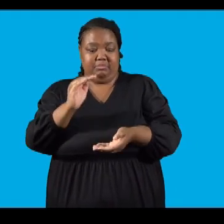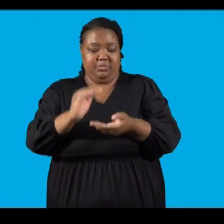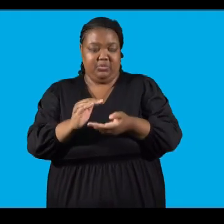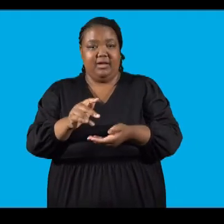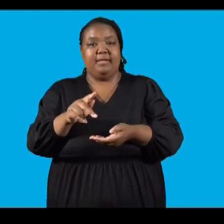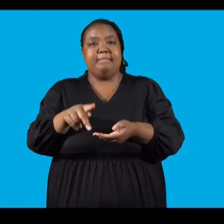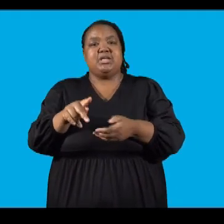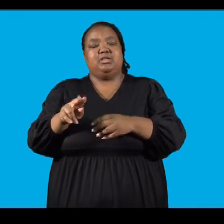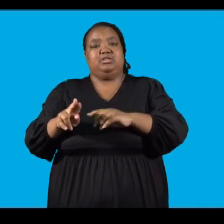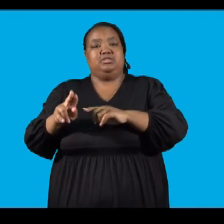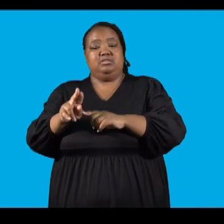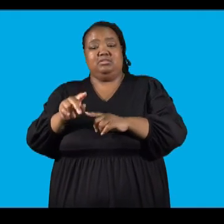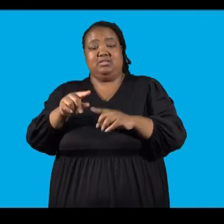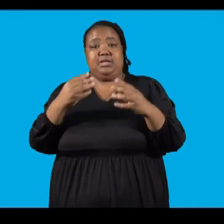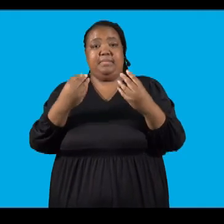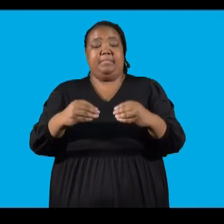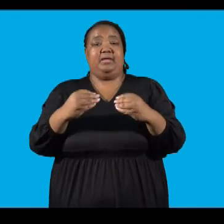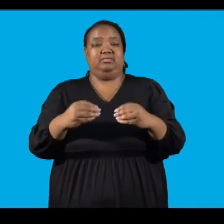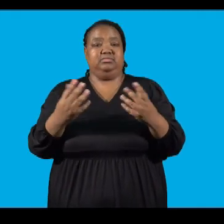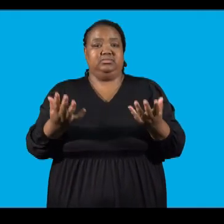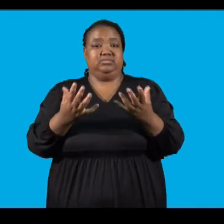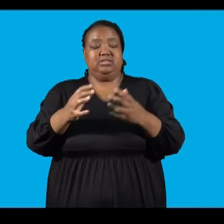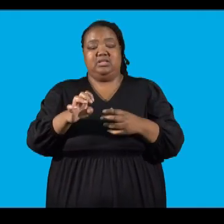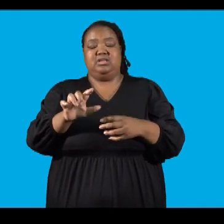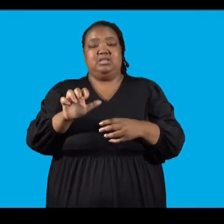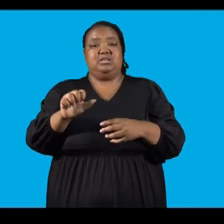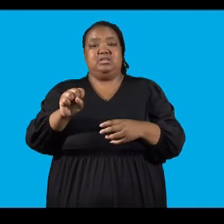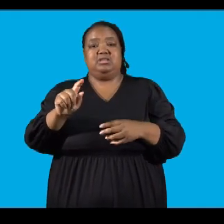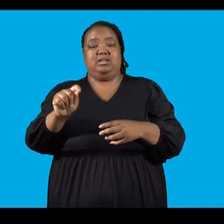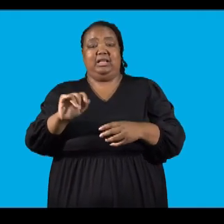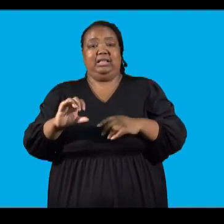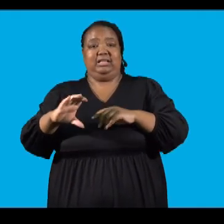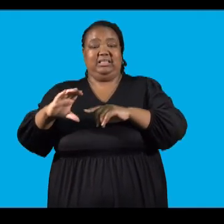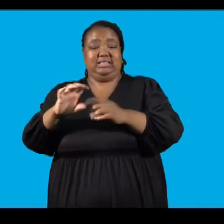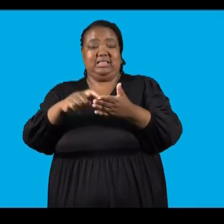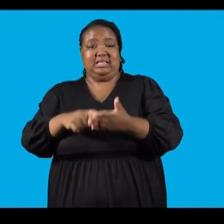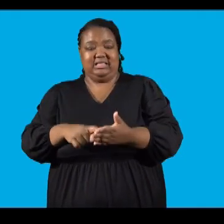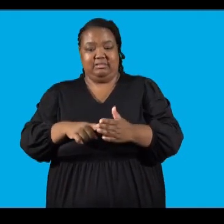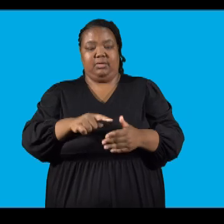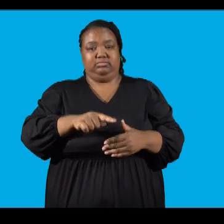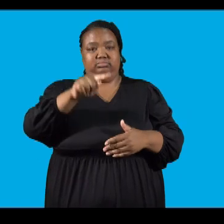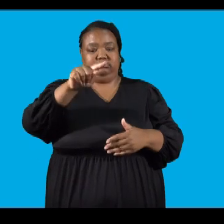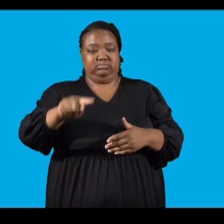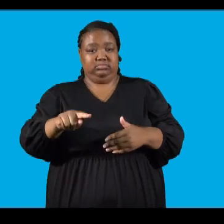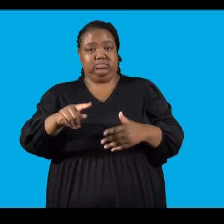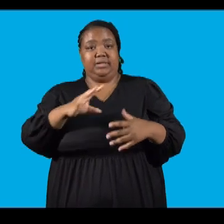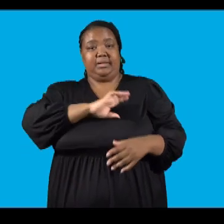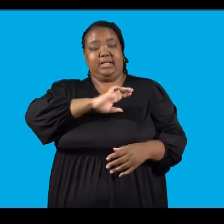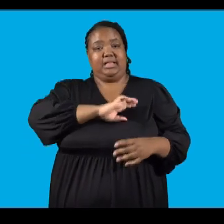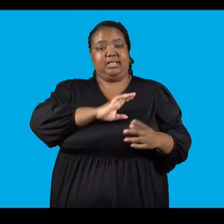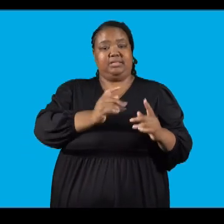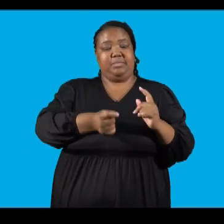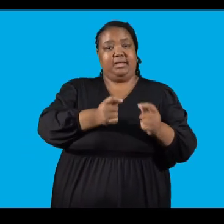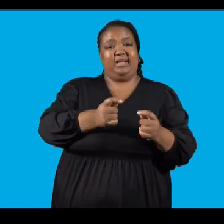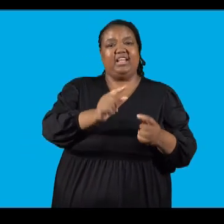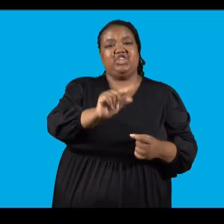Q2. The firm will face a relatively elastic demand curve above point A. Consumers